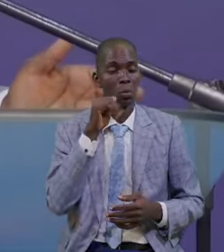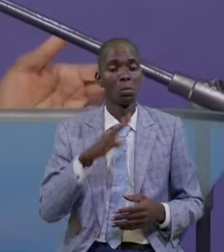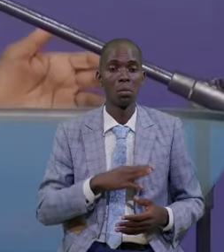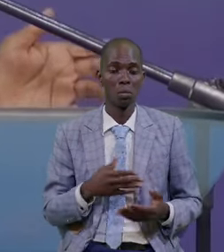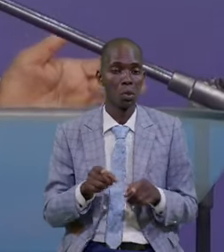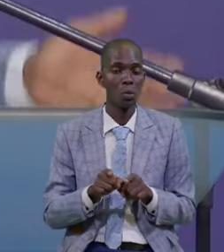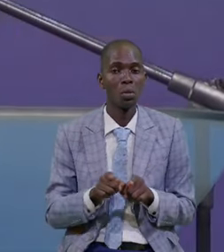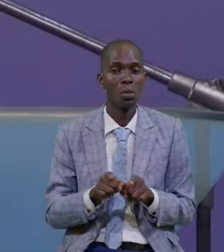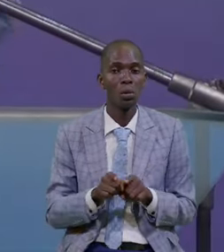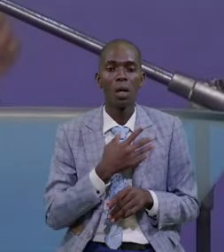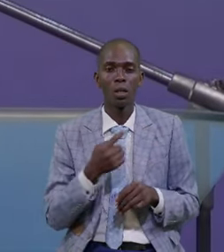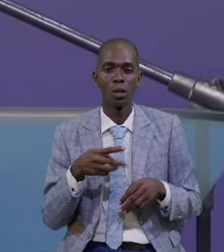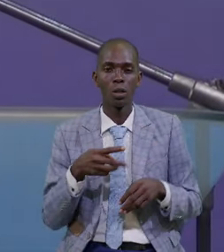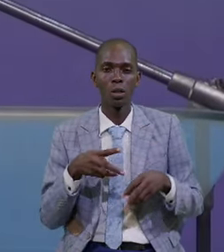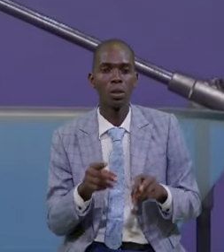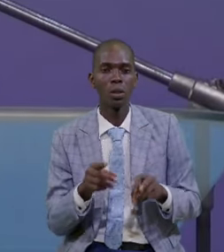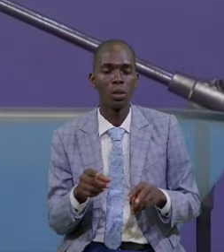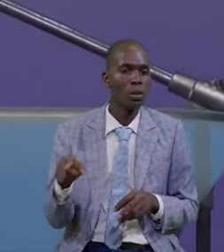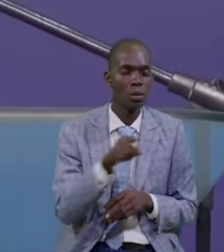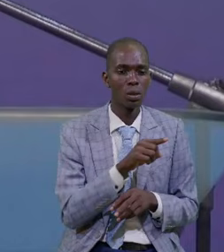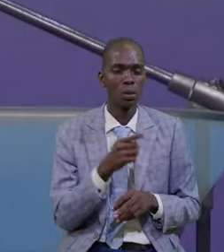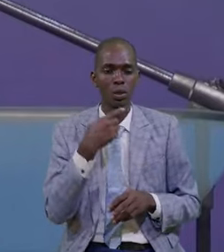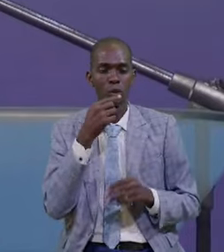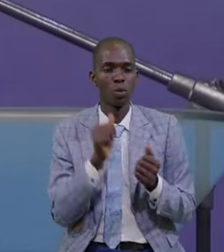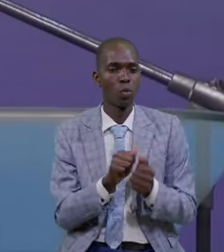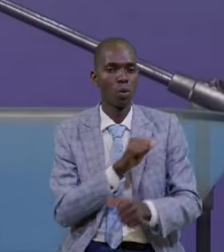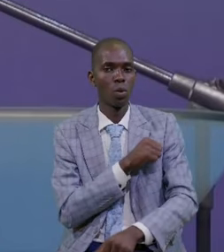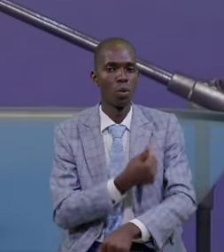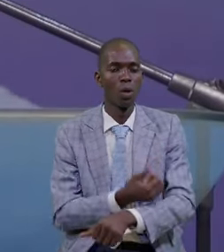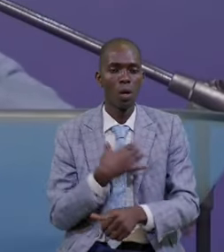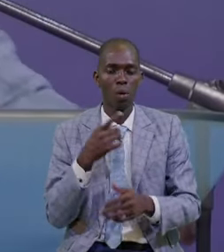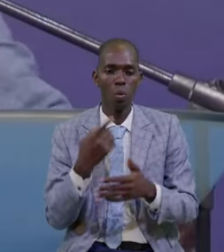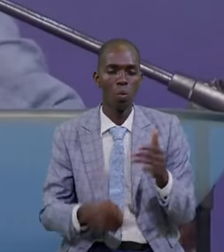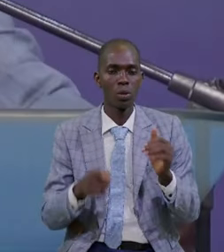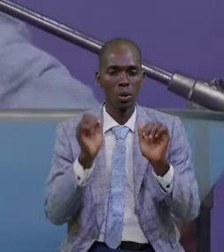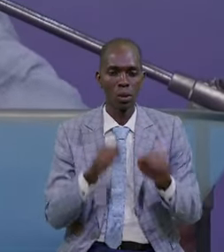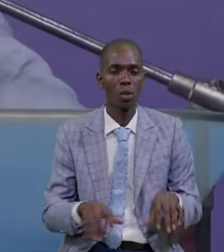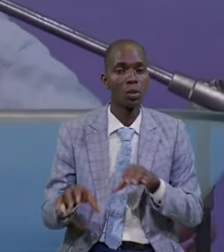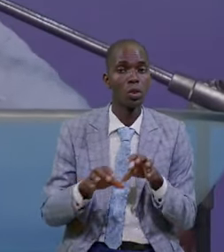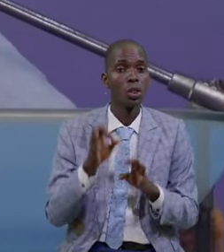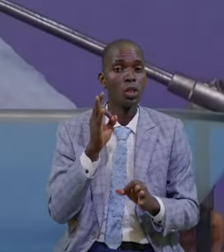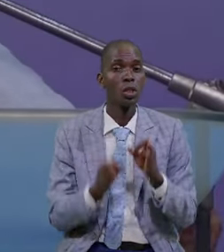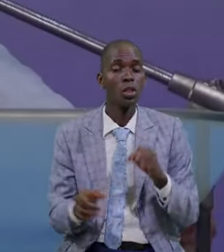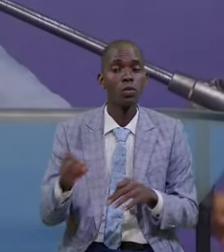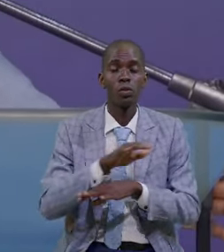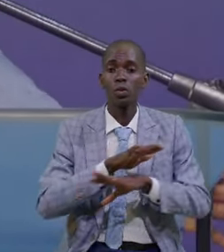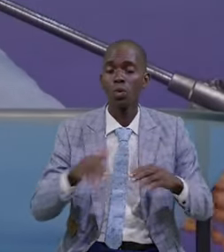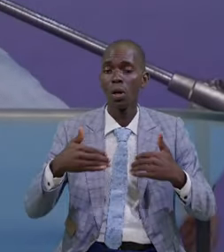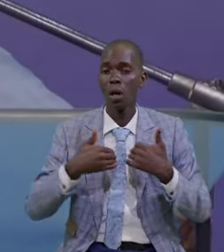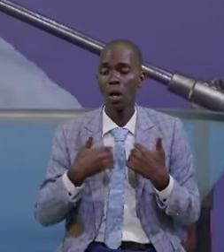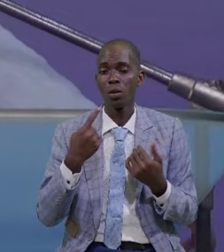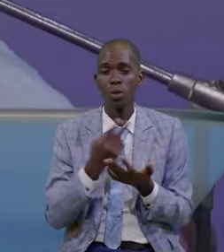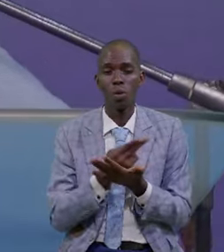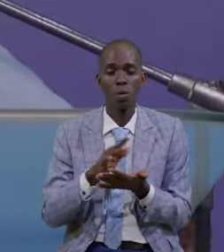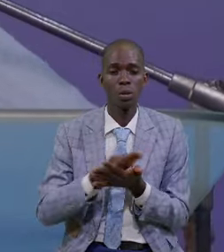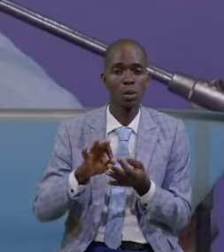way they're audacious, what they can do. If you don't have the Holy Ghost and you meet